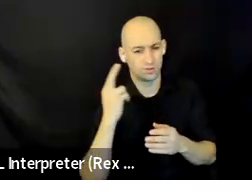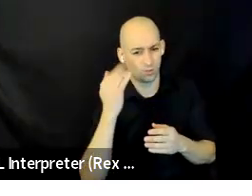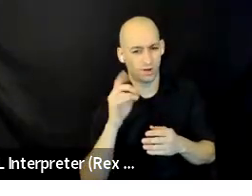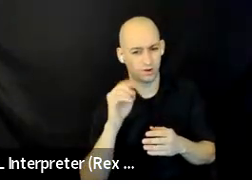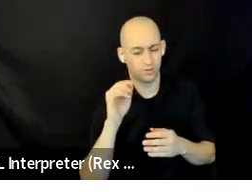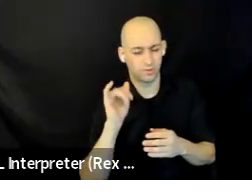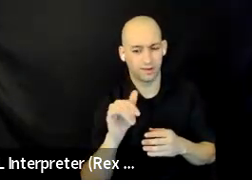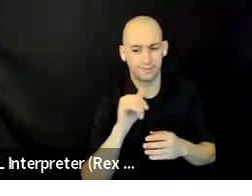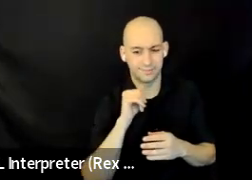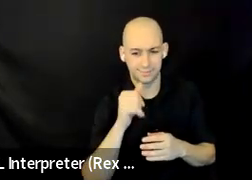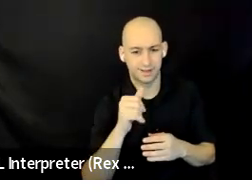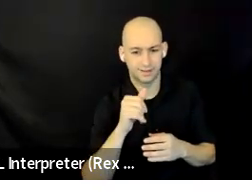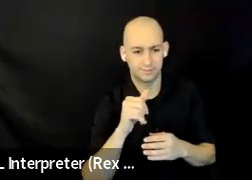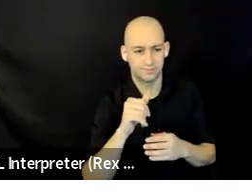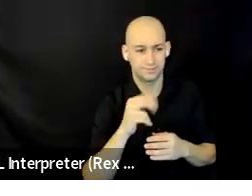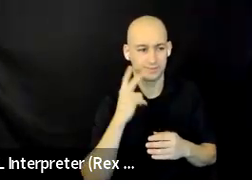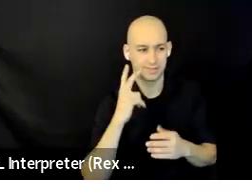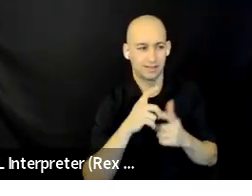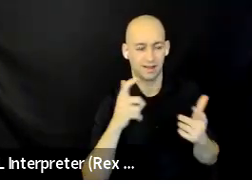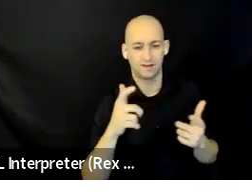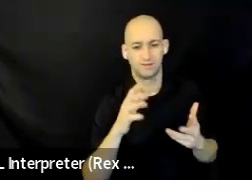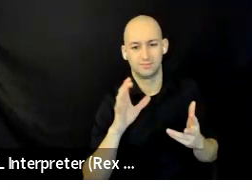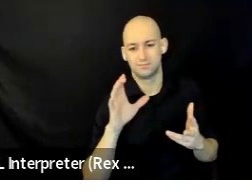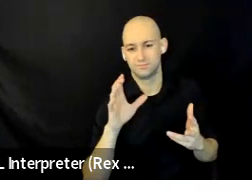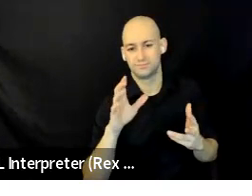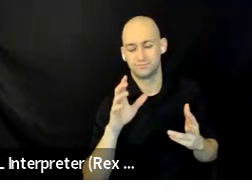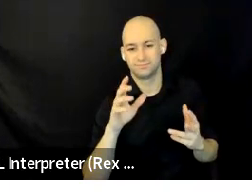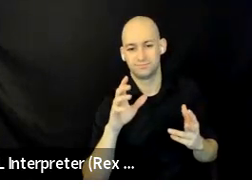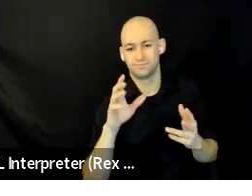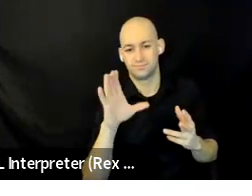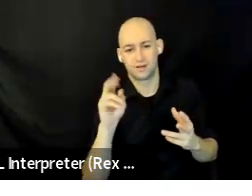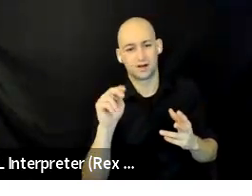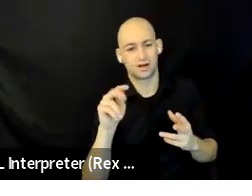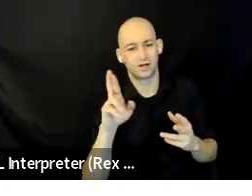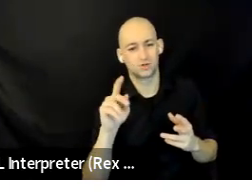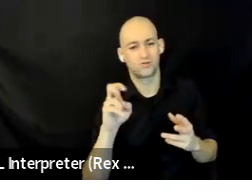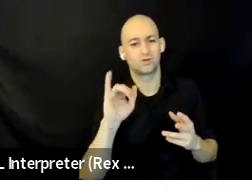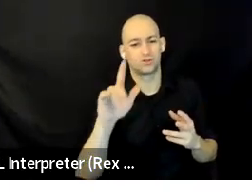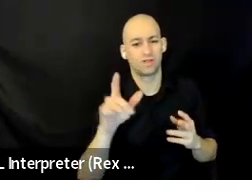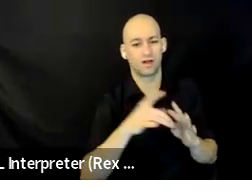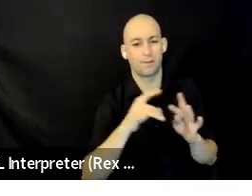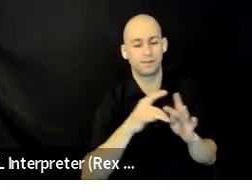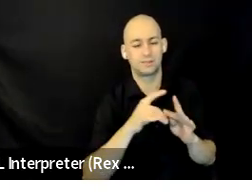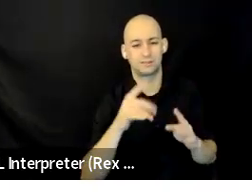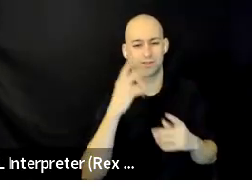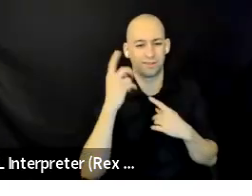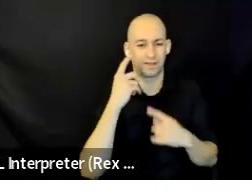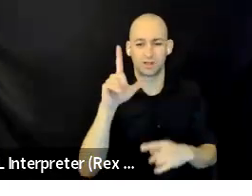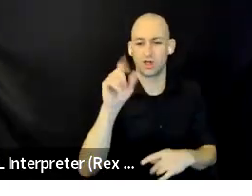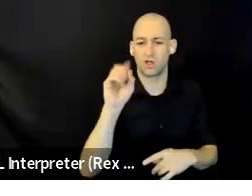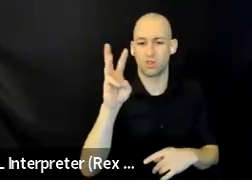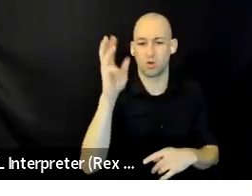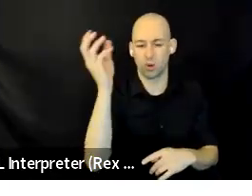not necessarily seeing a lot of controversial comments related to that. We think it's a low-hanging fruit. But we do